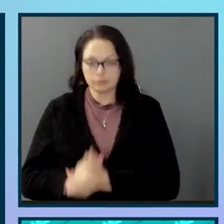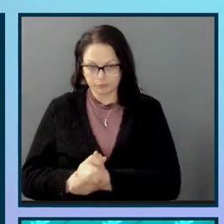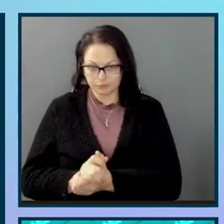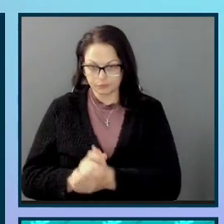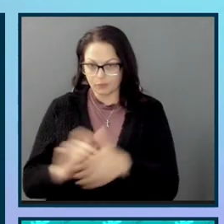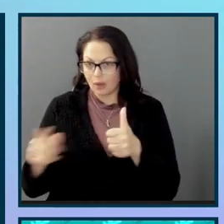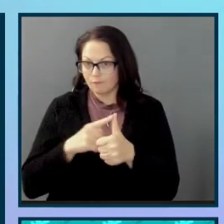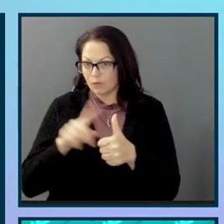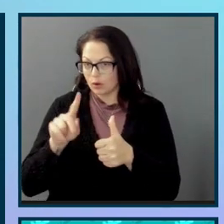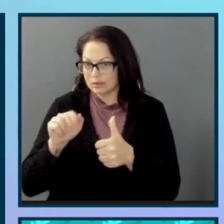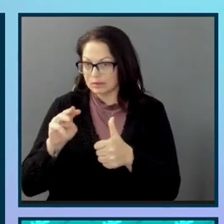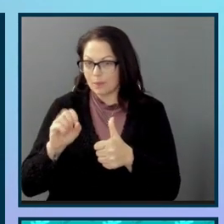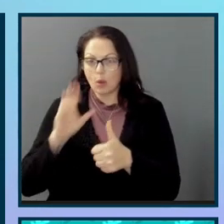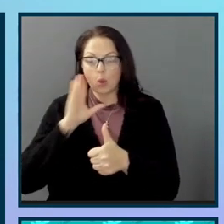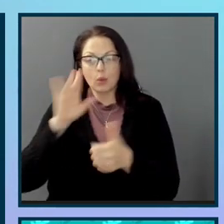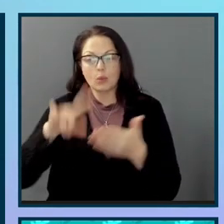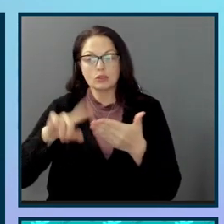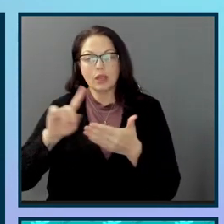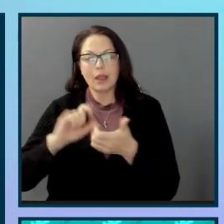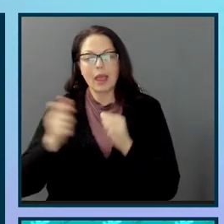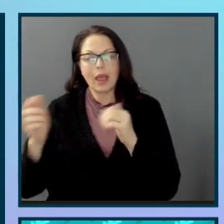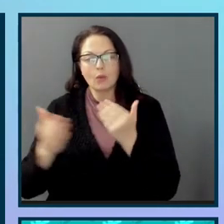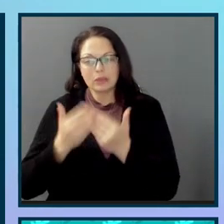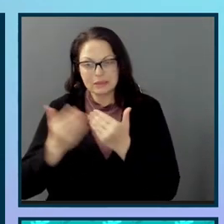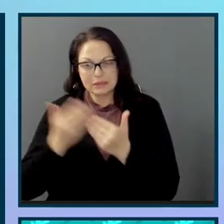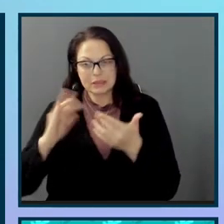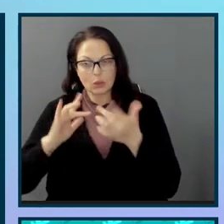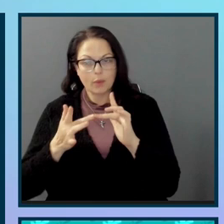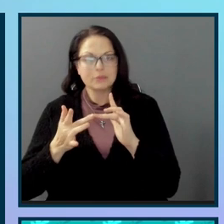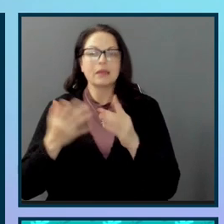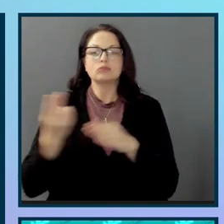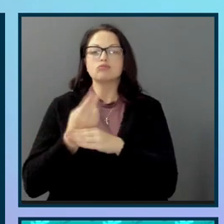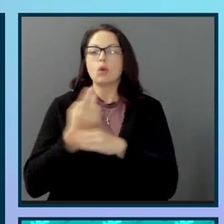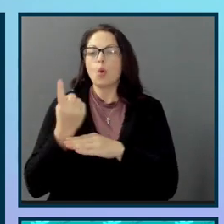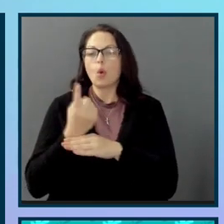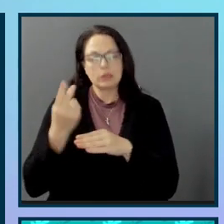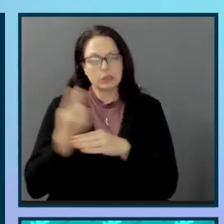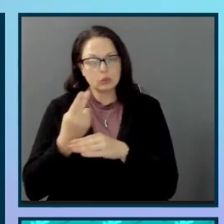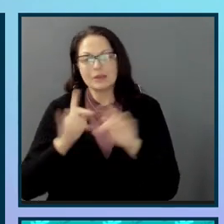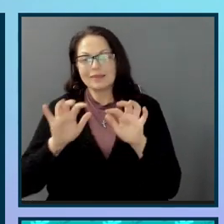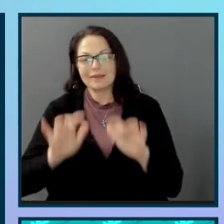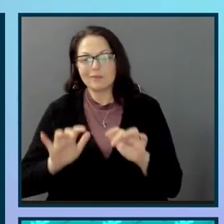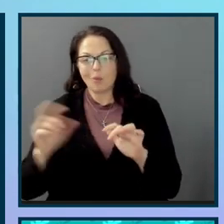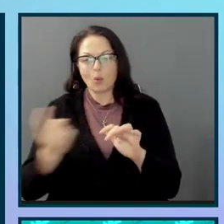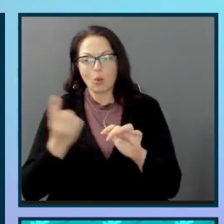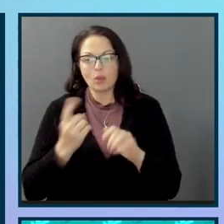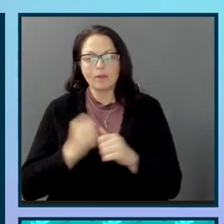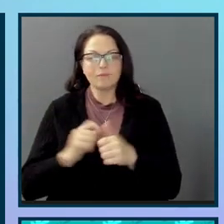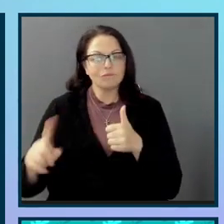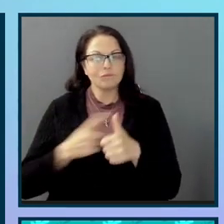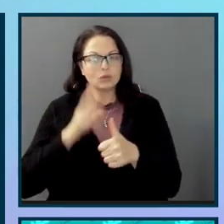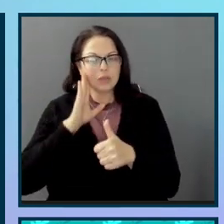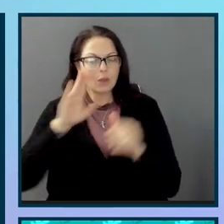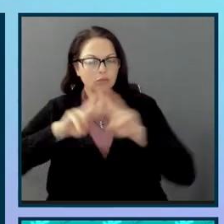In the first demo, we'll be checking how easy the websites are to navigate using keyboard only. I will first look at the old Space